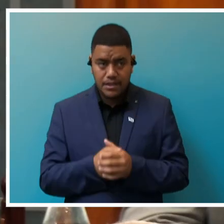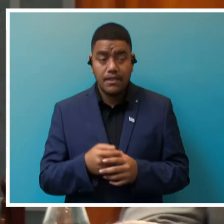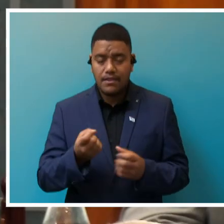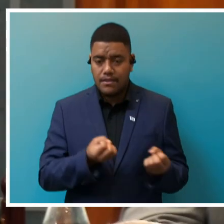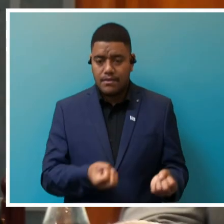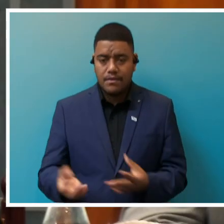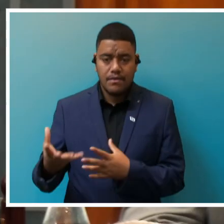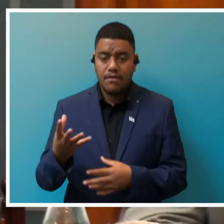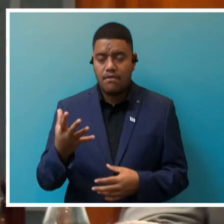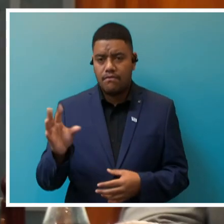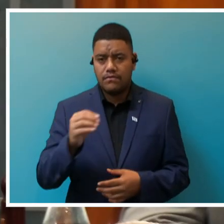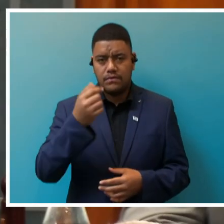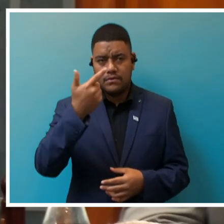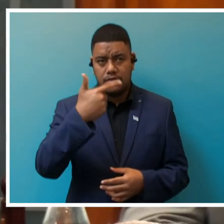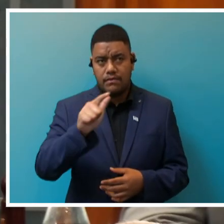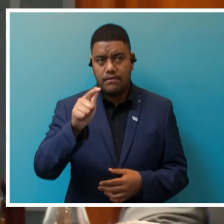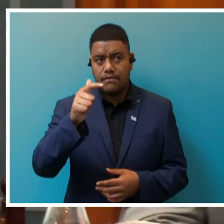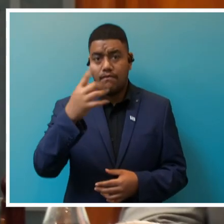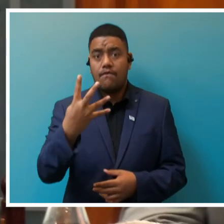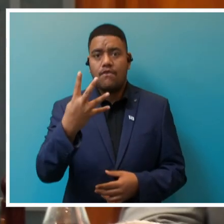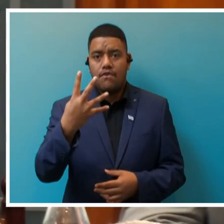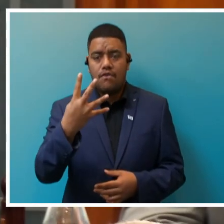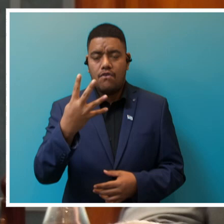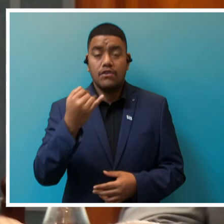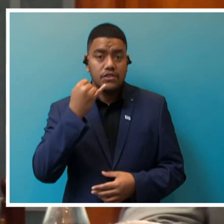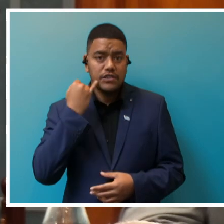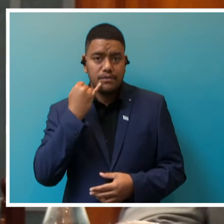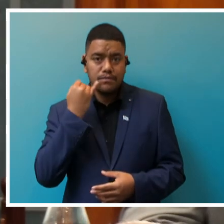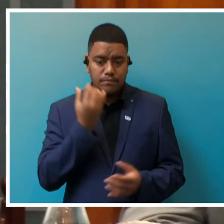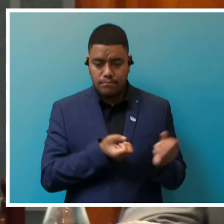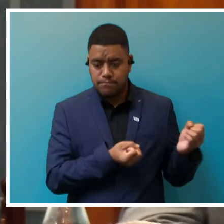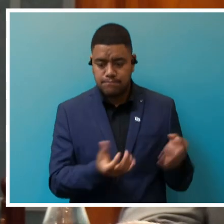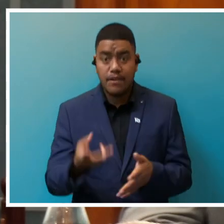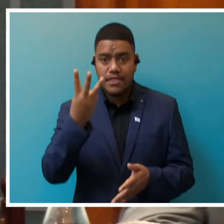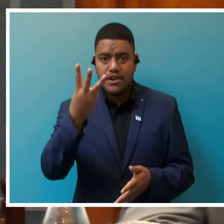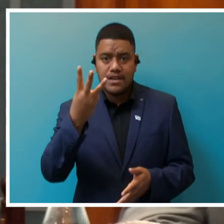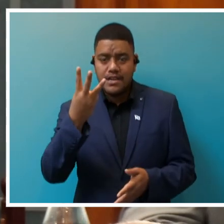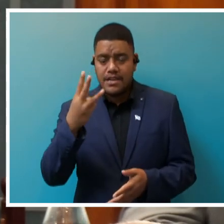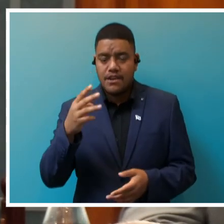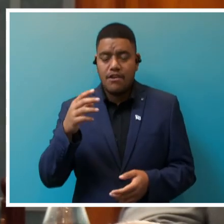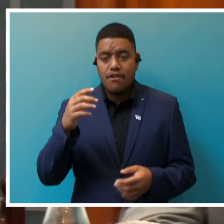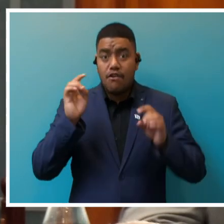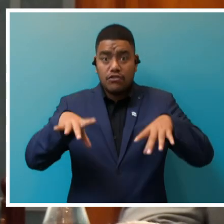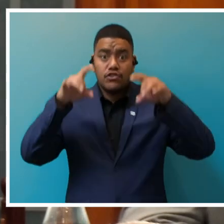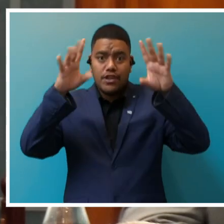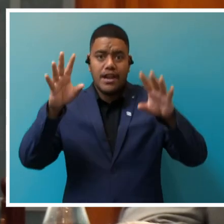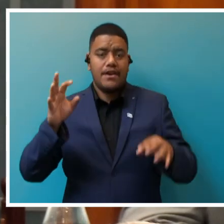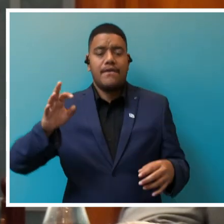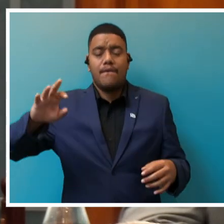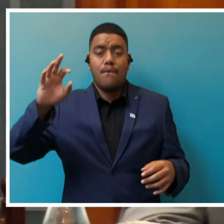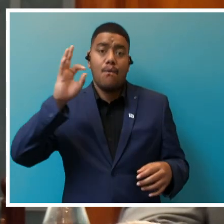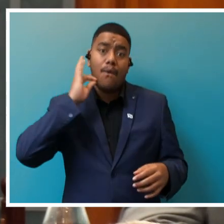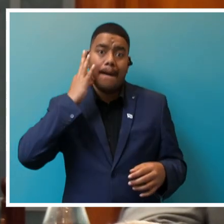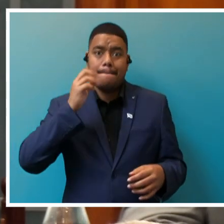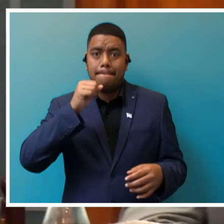of 74 doper sheep and 3 Australian white rams to strengthen